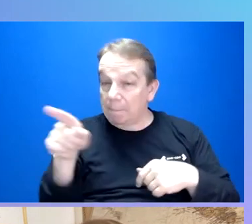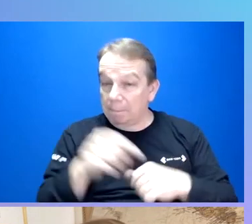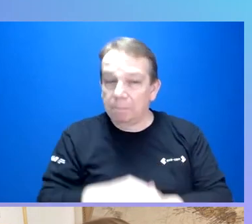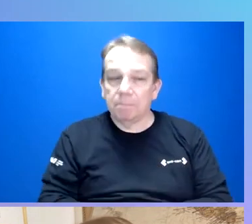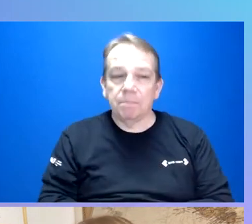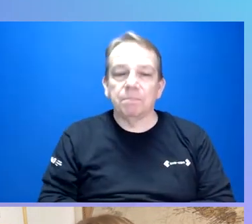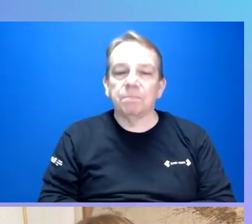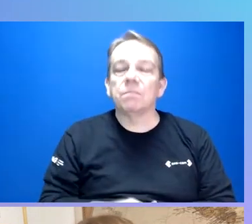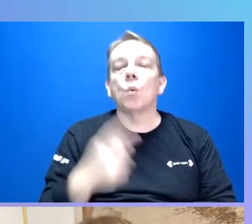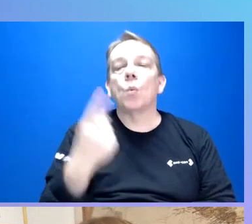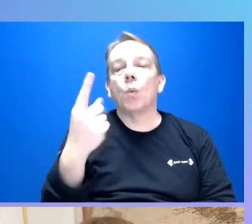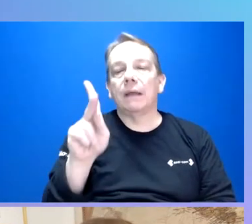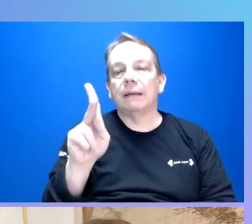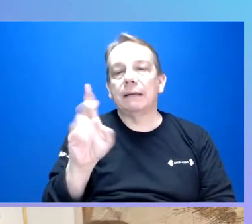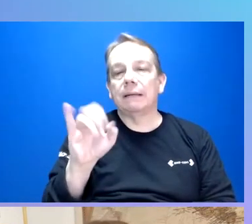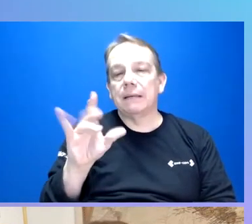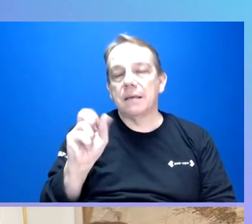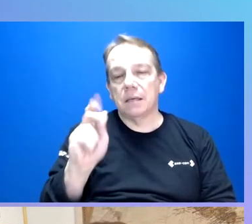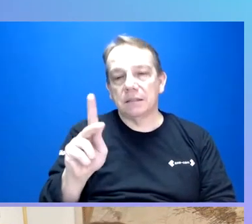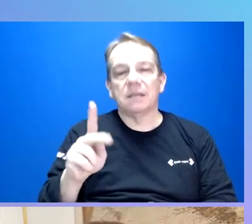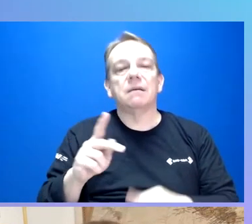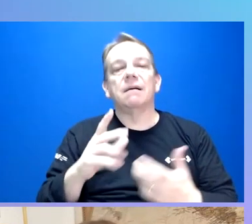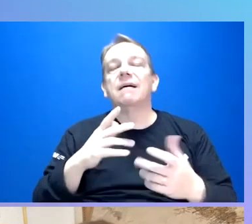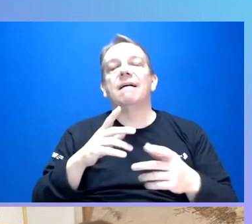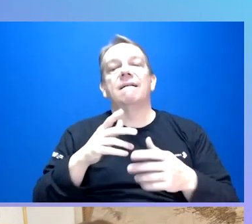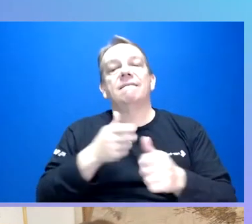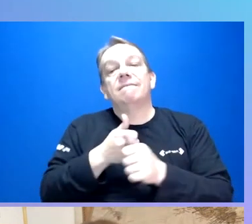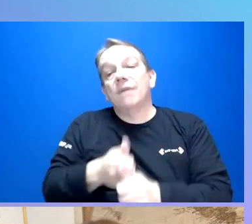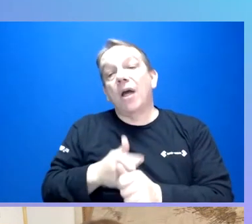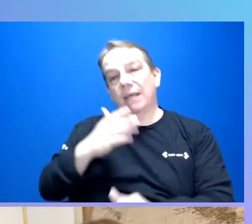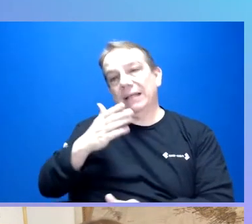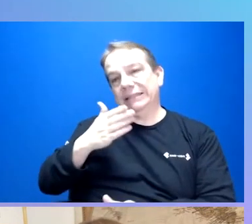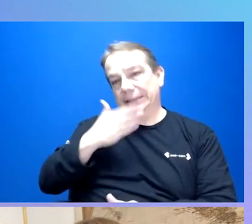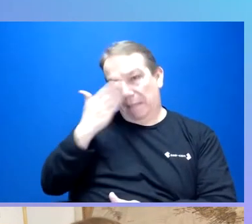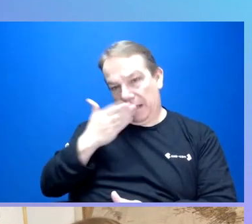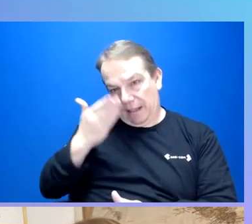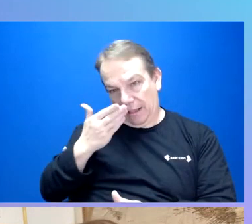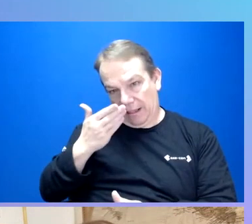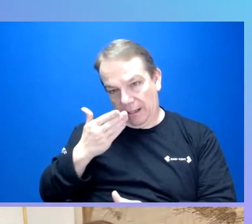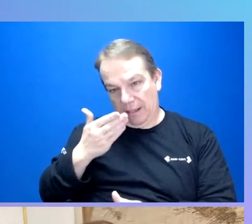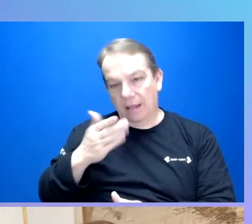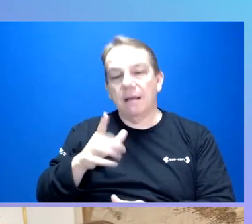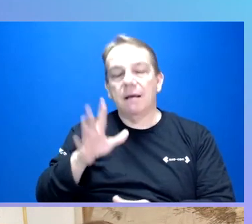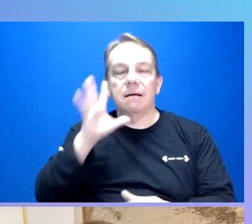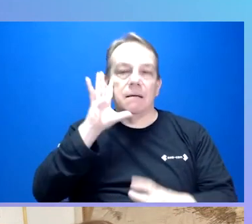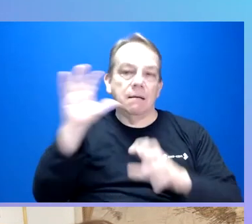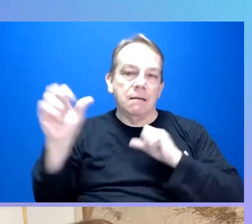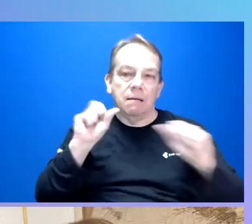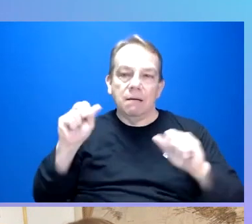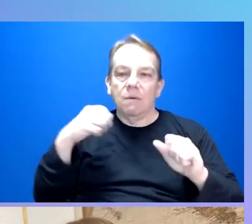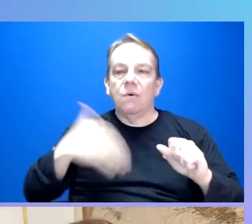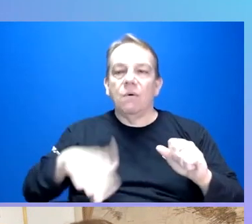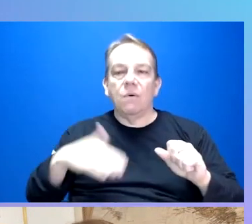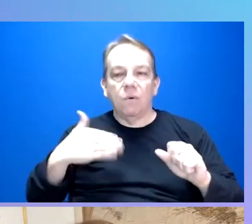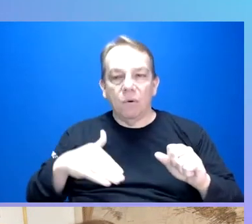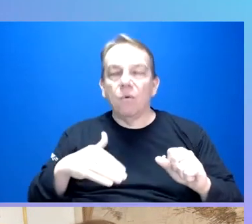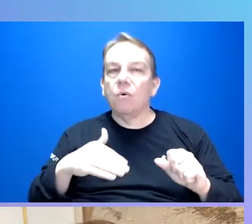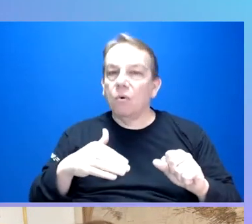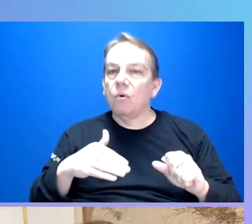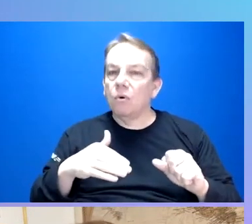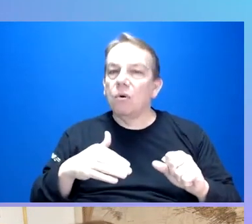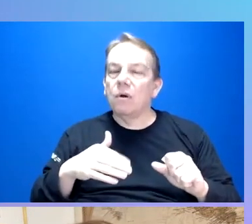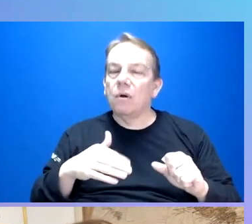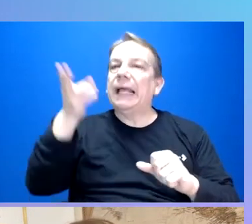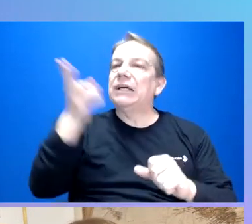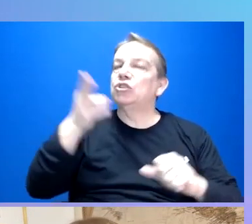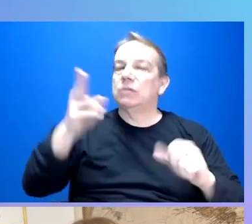One of the kiosks focused on the olfactory sense. So smell is a really great sensory modality to bring historical